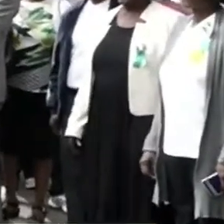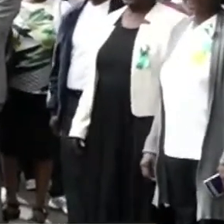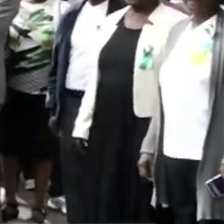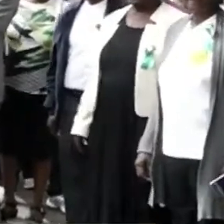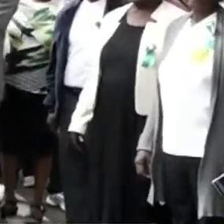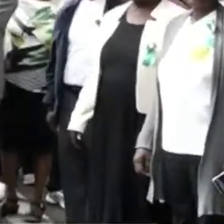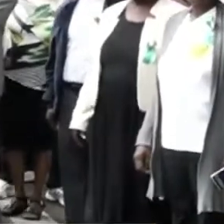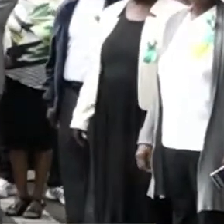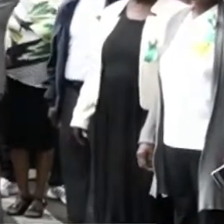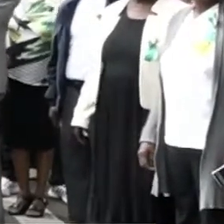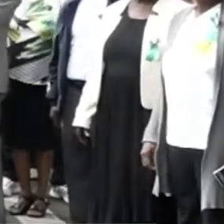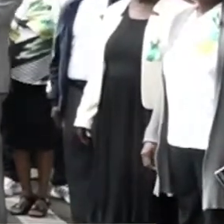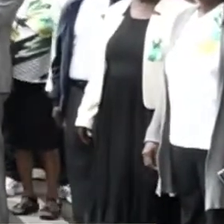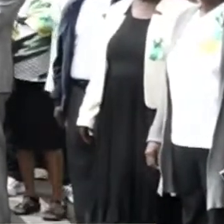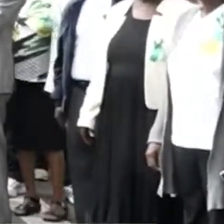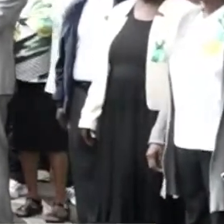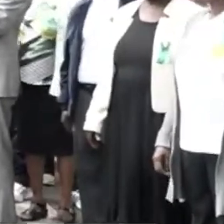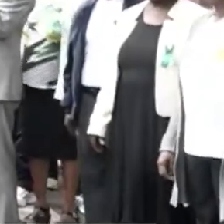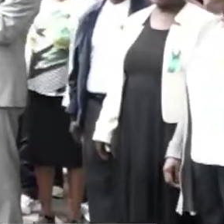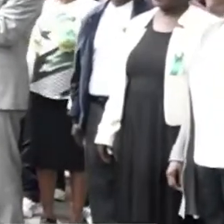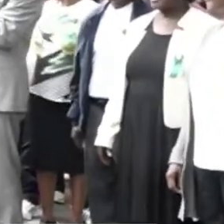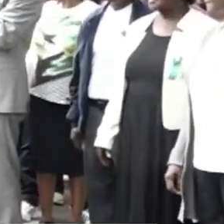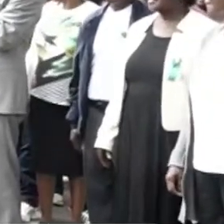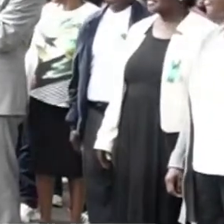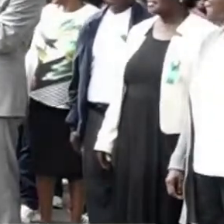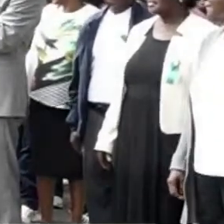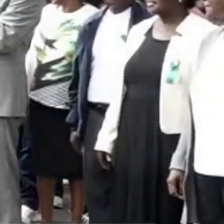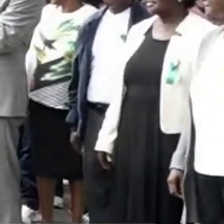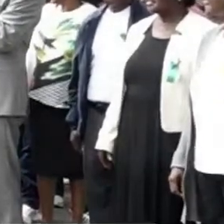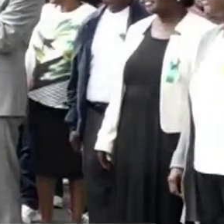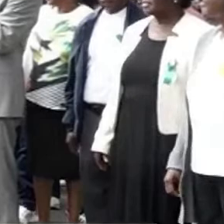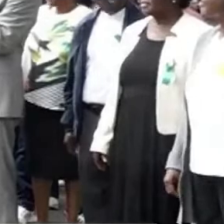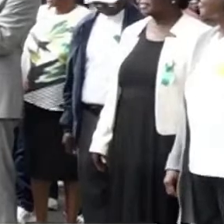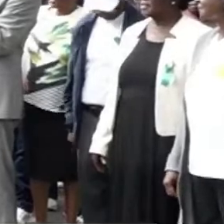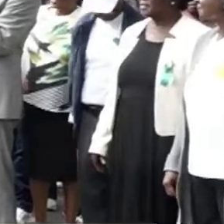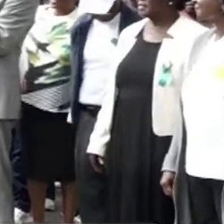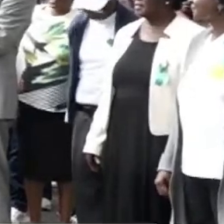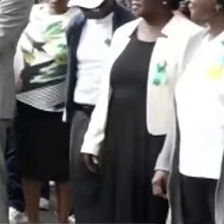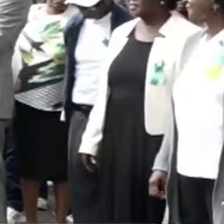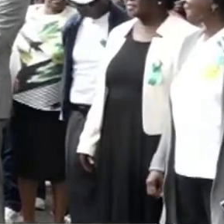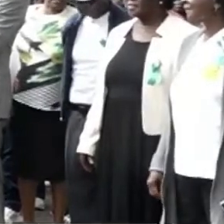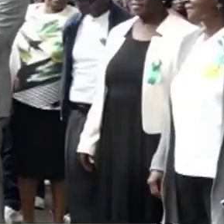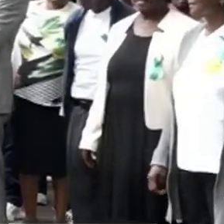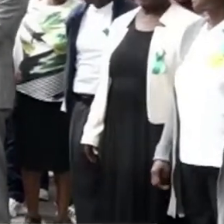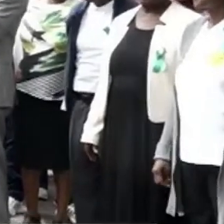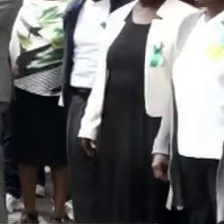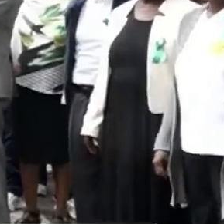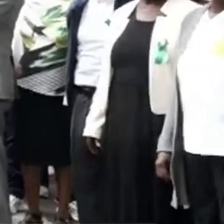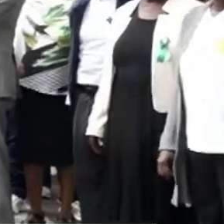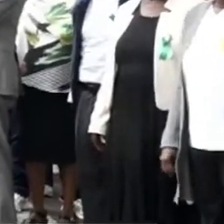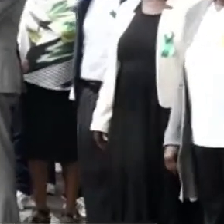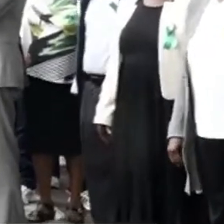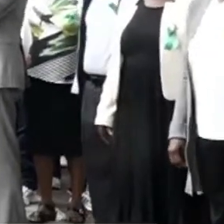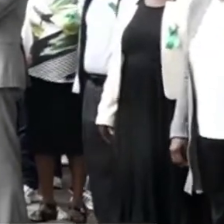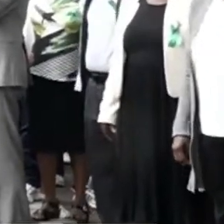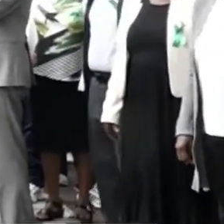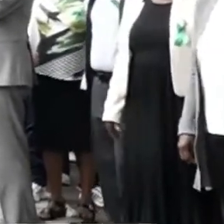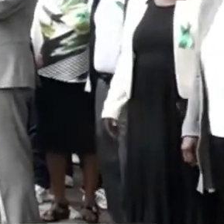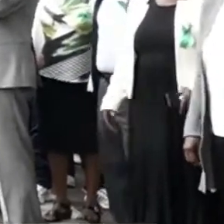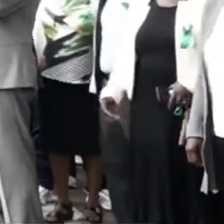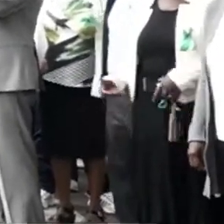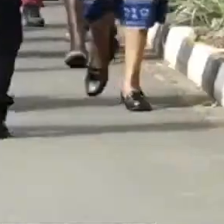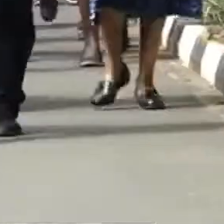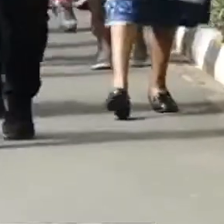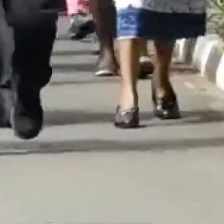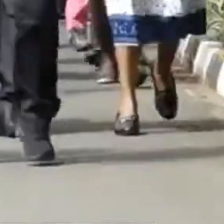K. Wainaina, earlier today, as participants took part in the awareness walk organized within the university.